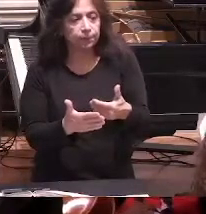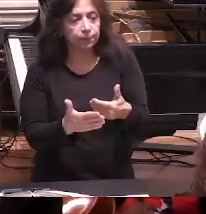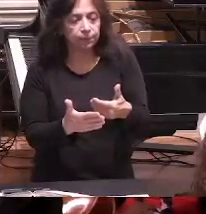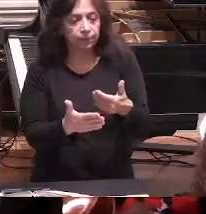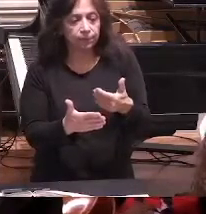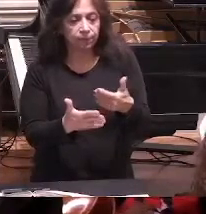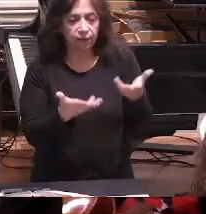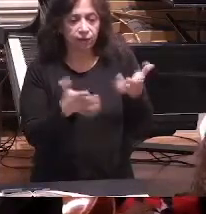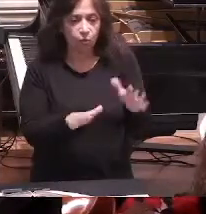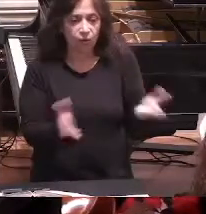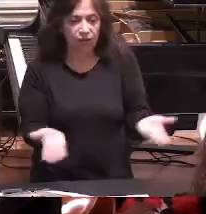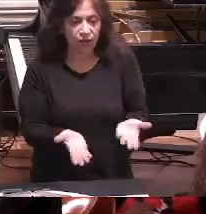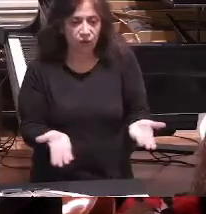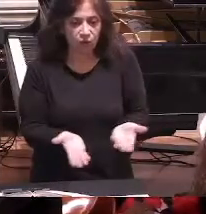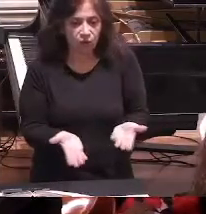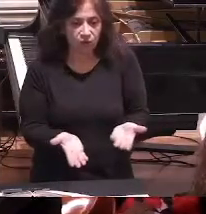it's already here.